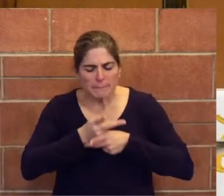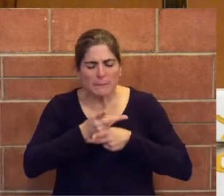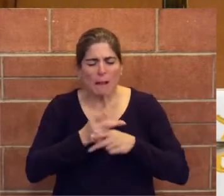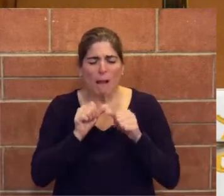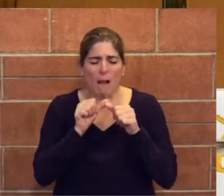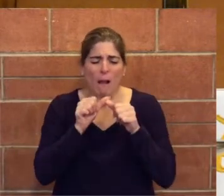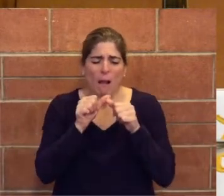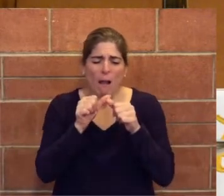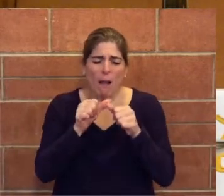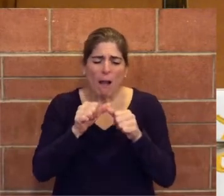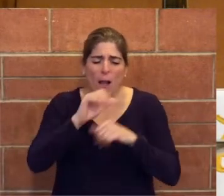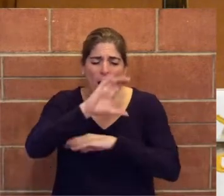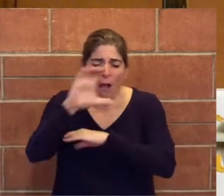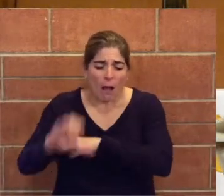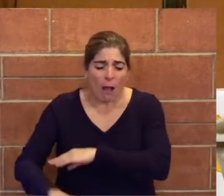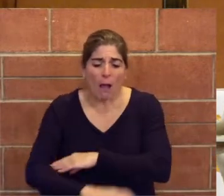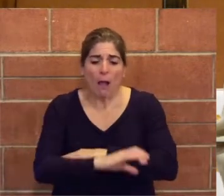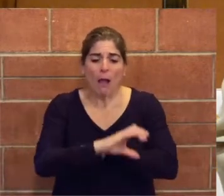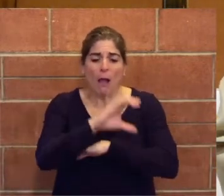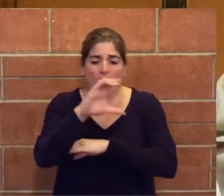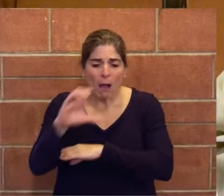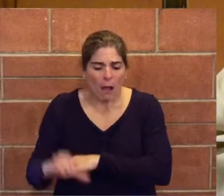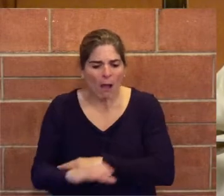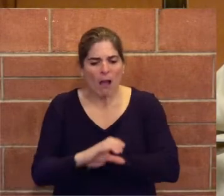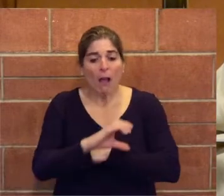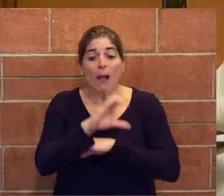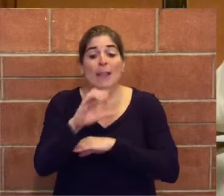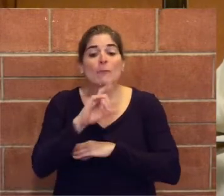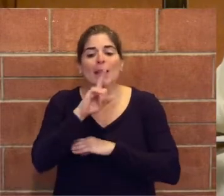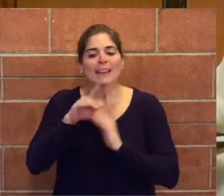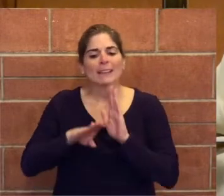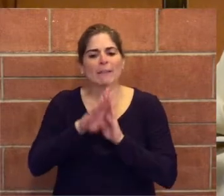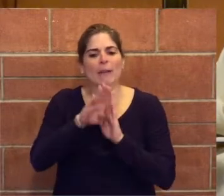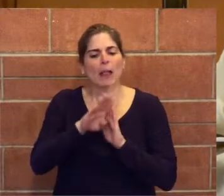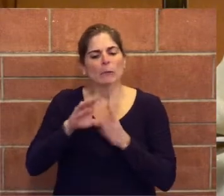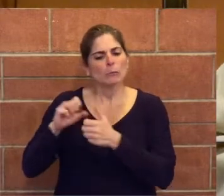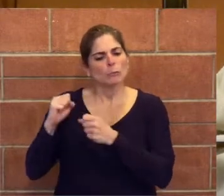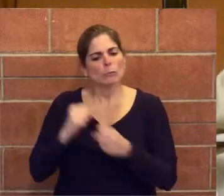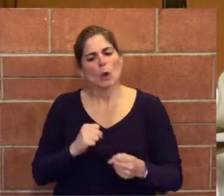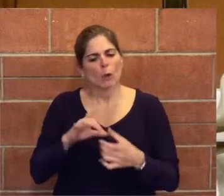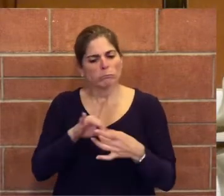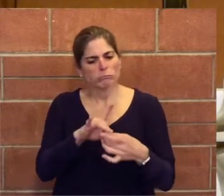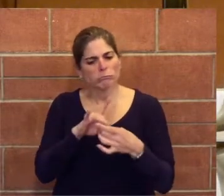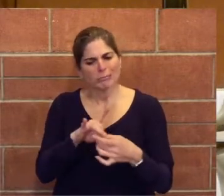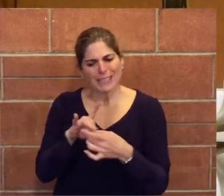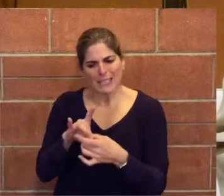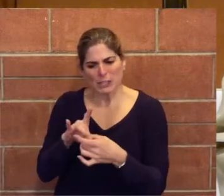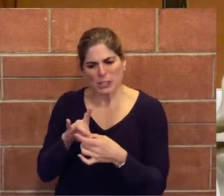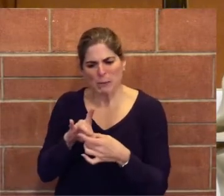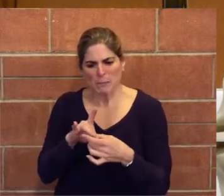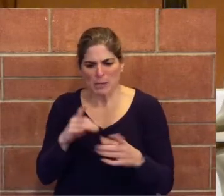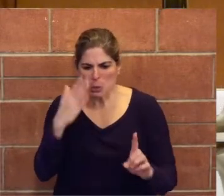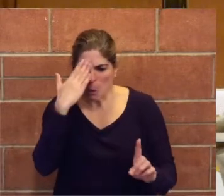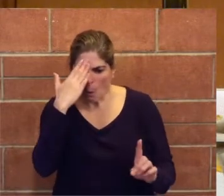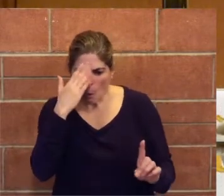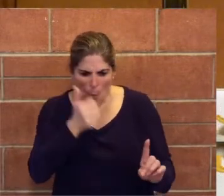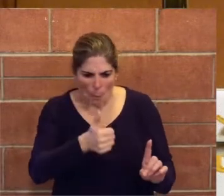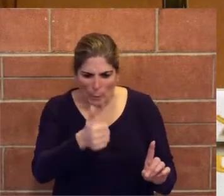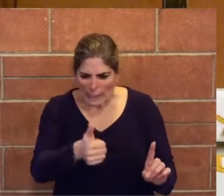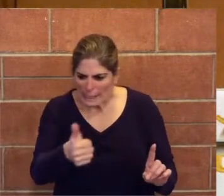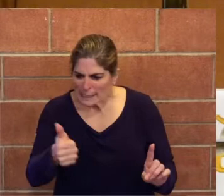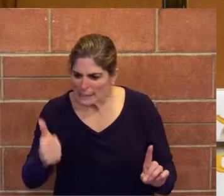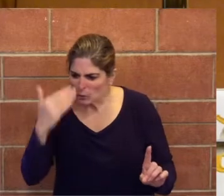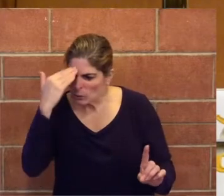spend so much time together, a special intimate relationship develops between them. The